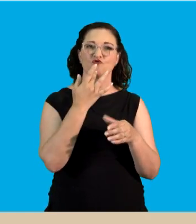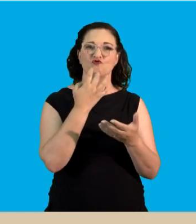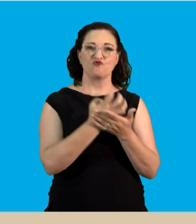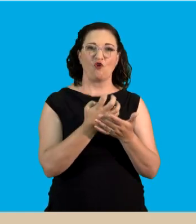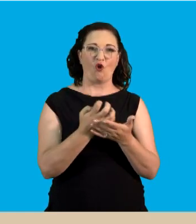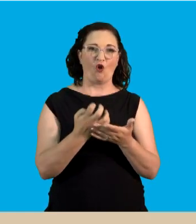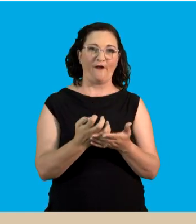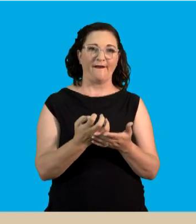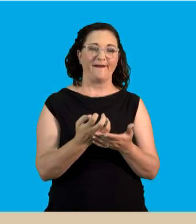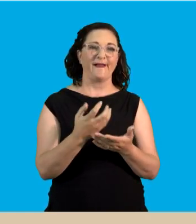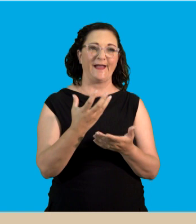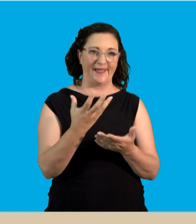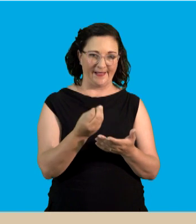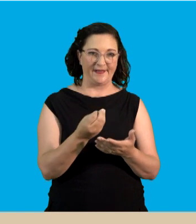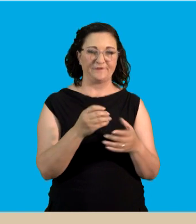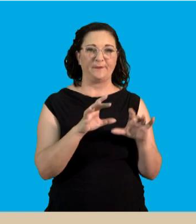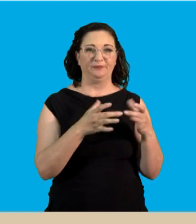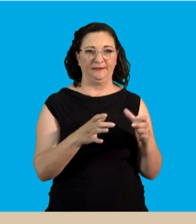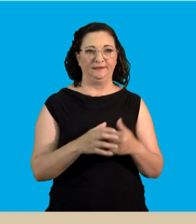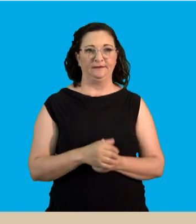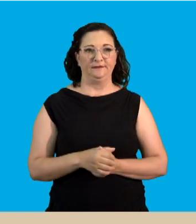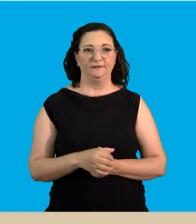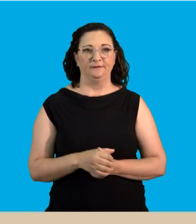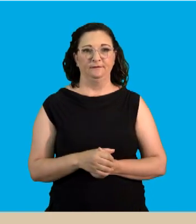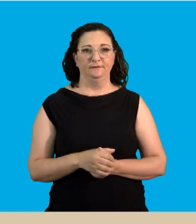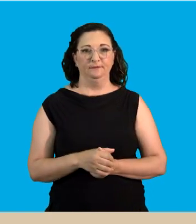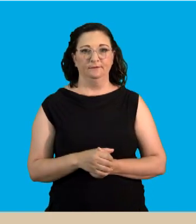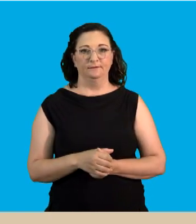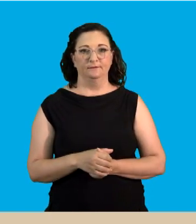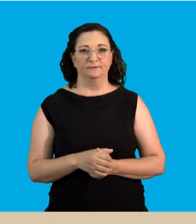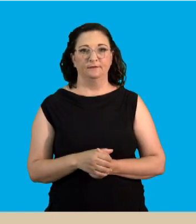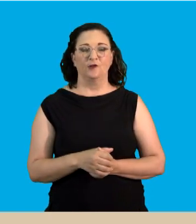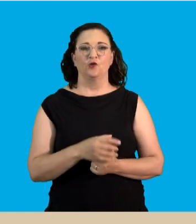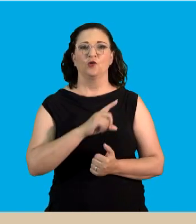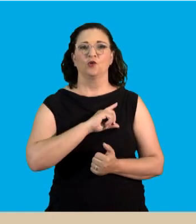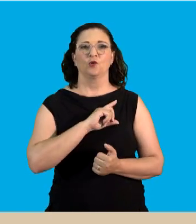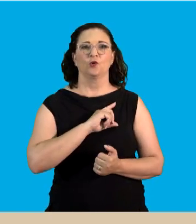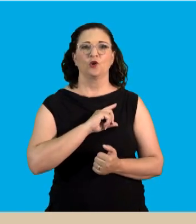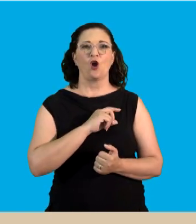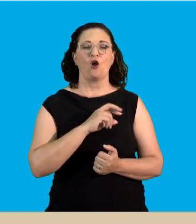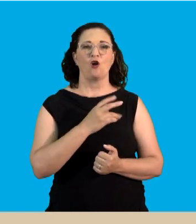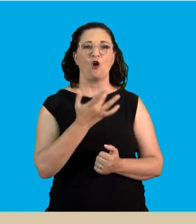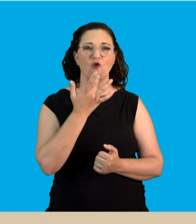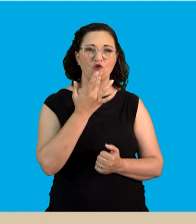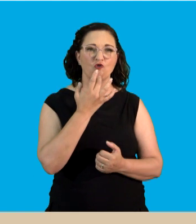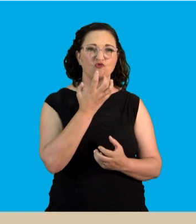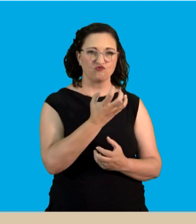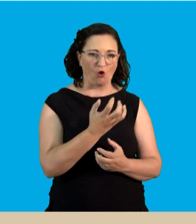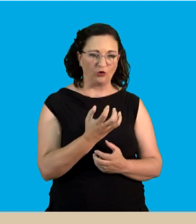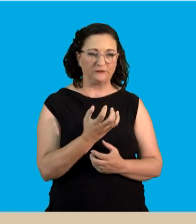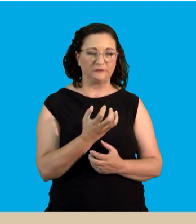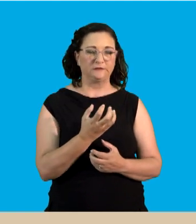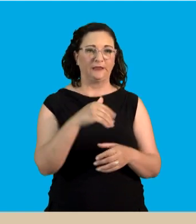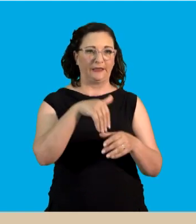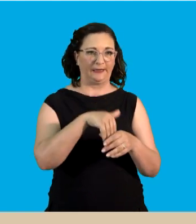the inner rocky planets. We refer them to as the inner rocky planets because they are made up of rocks.